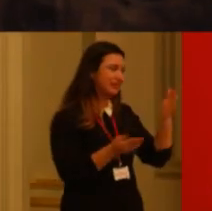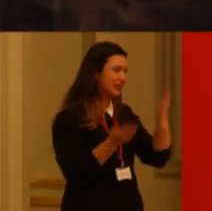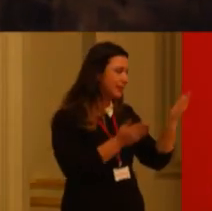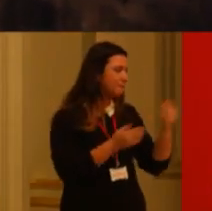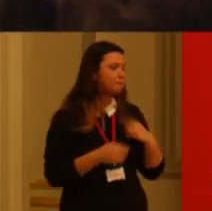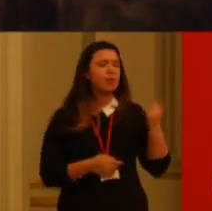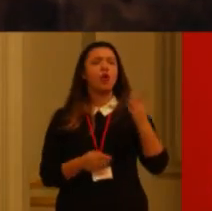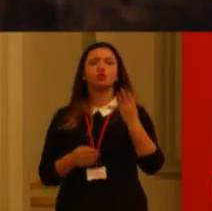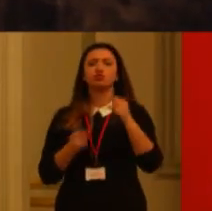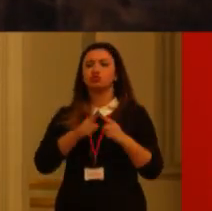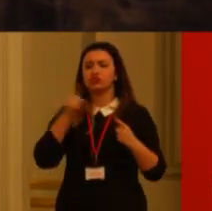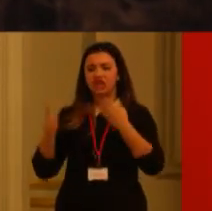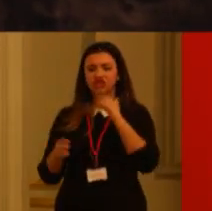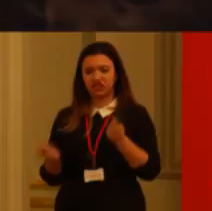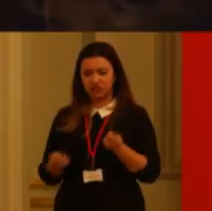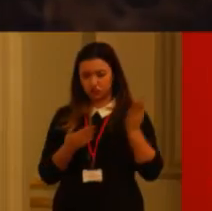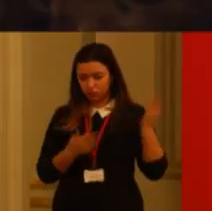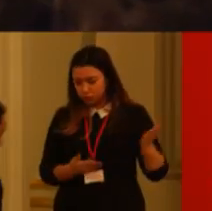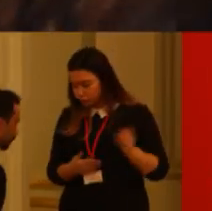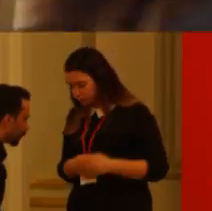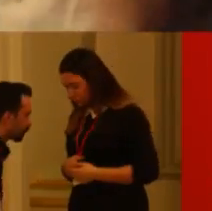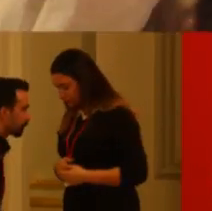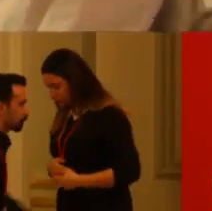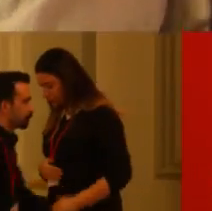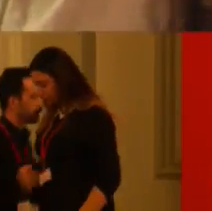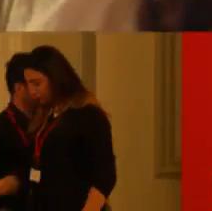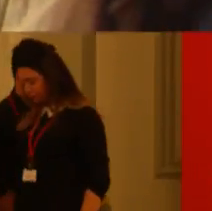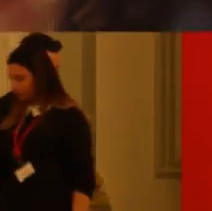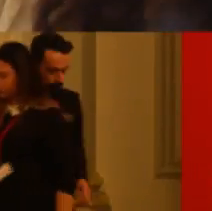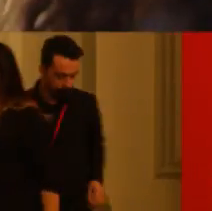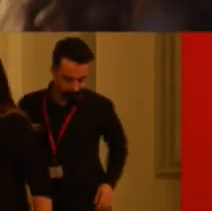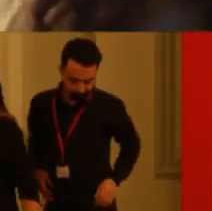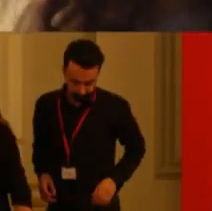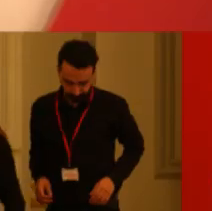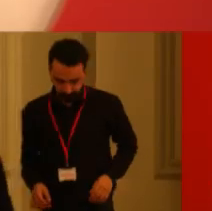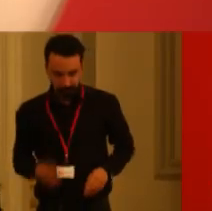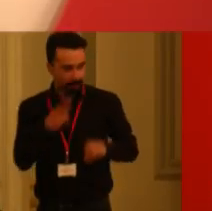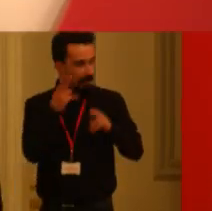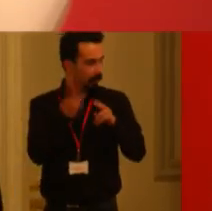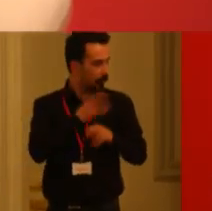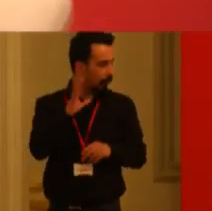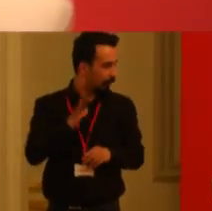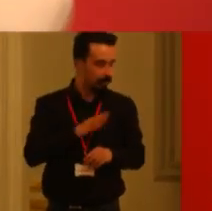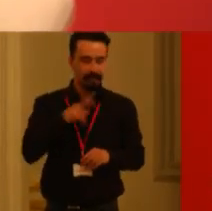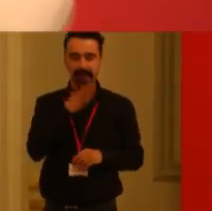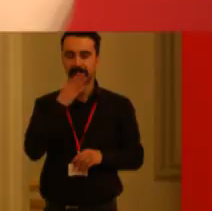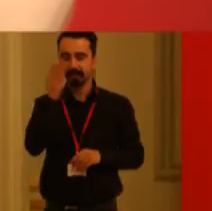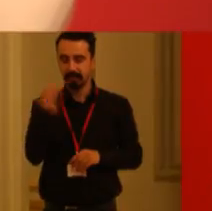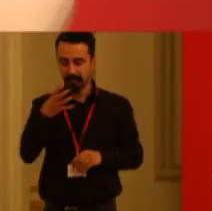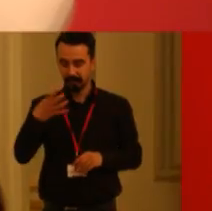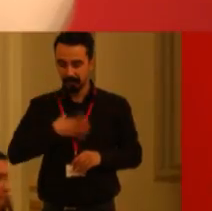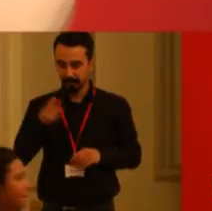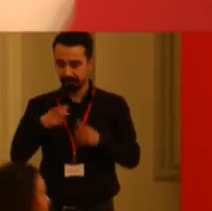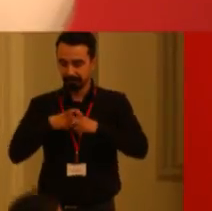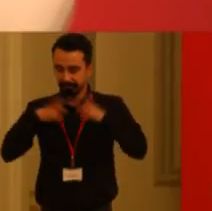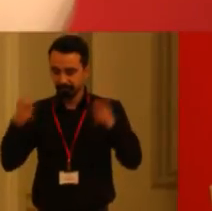Now it's your turn, Burcu. You've been working with young people and participation of youth. You have NGO experience as